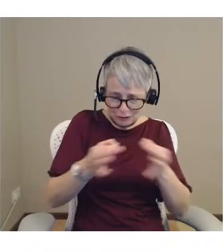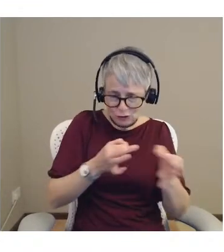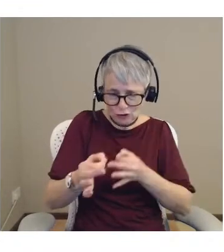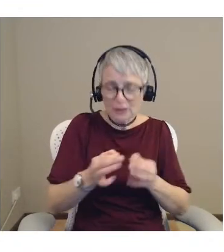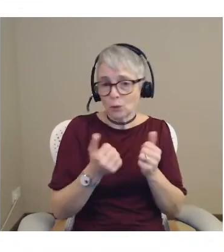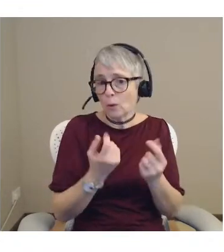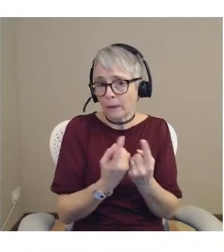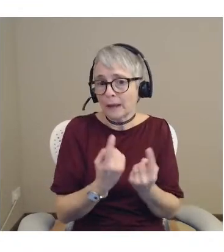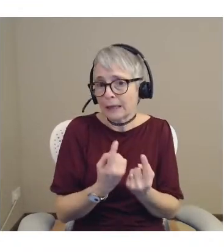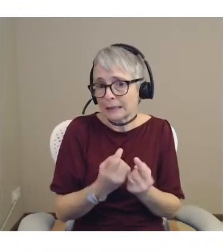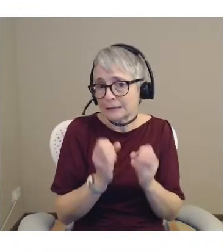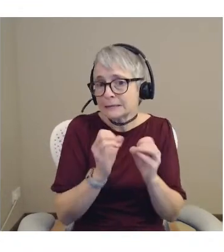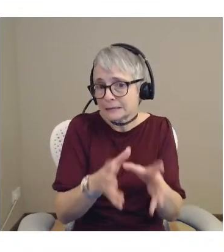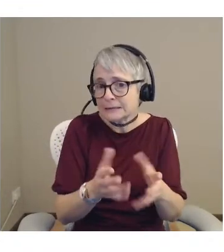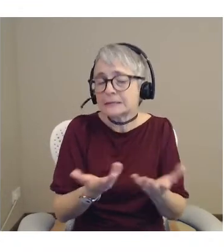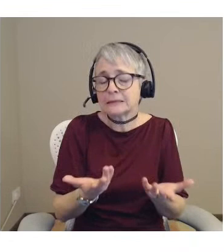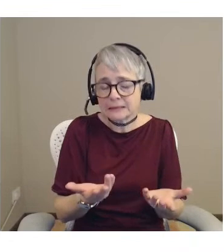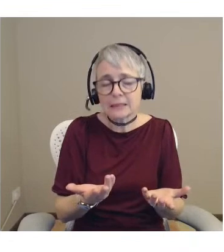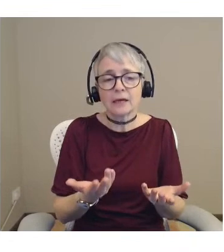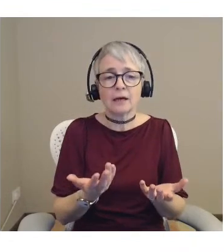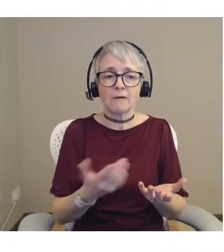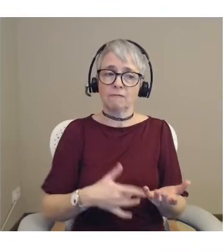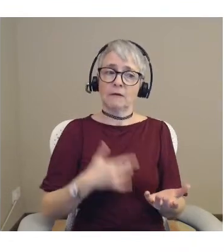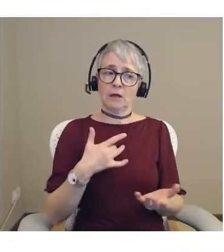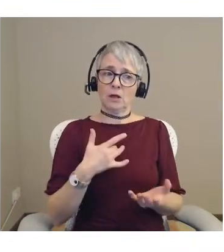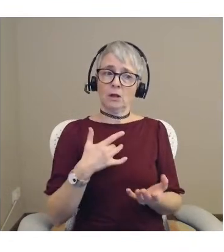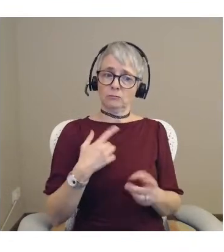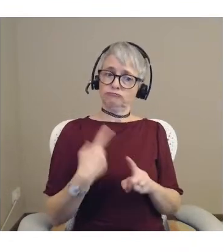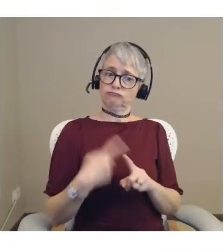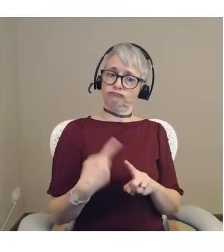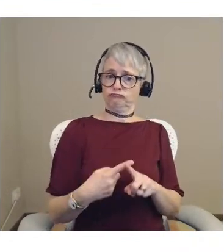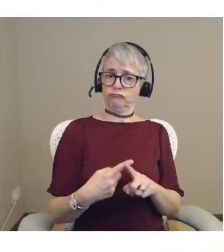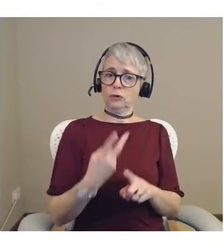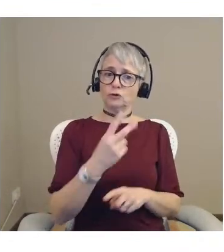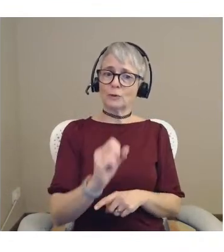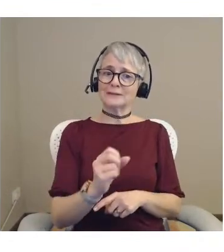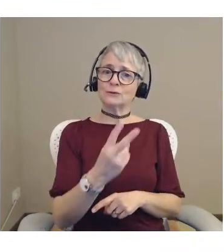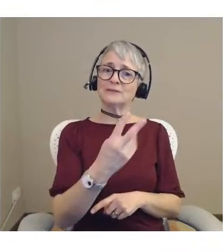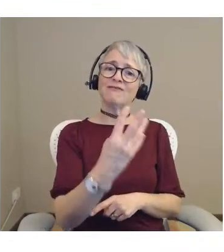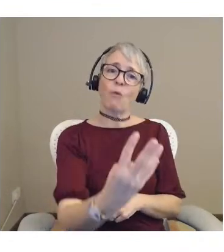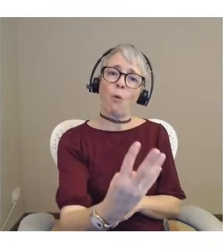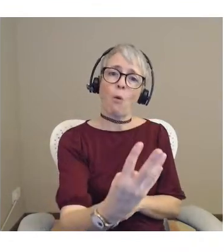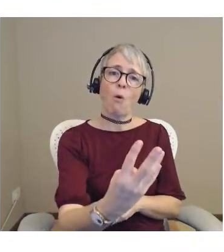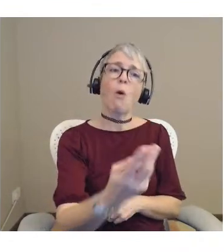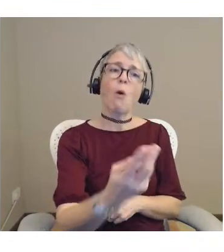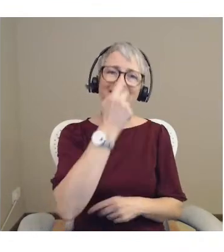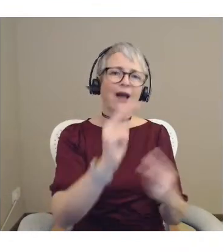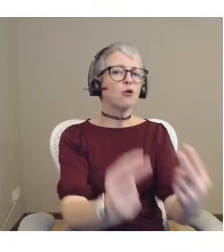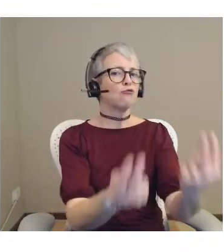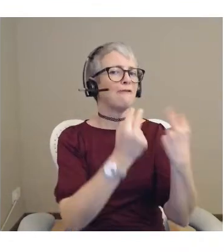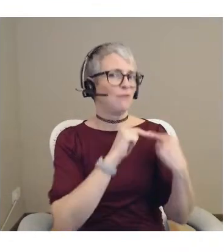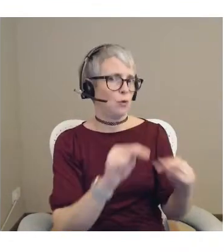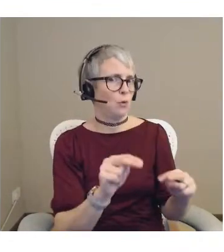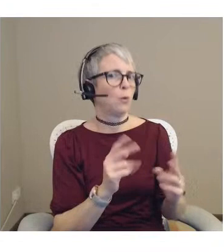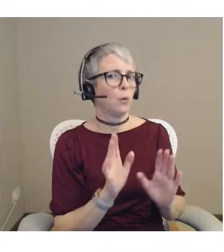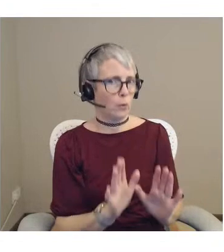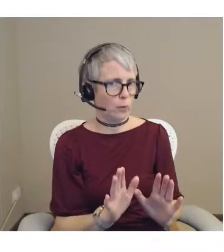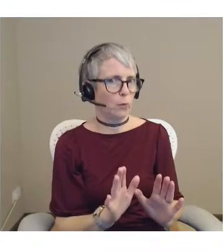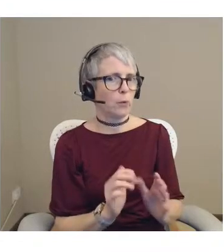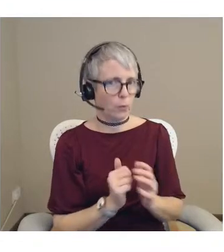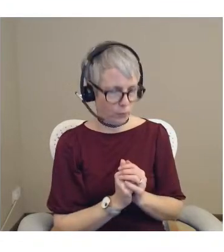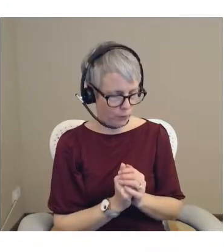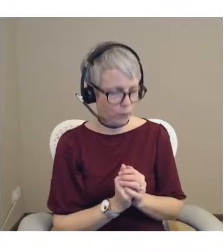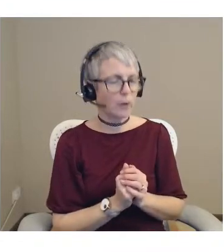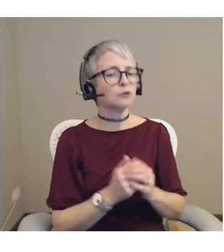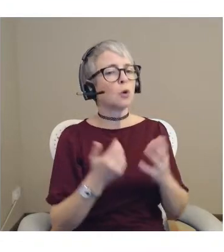very positive that in 2024 we will be able to review what has been achieved and what still needs